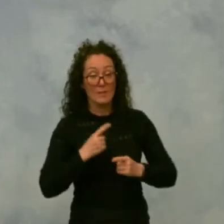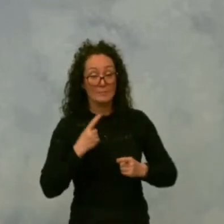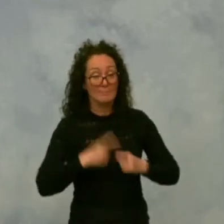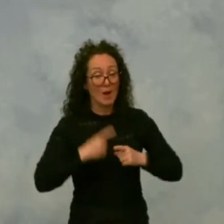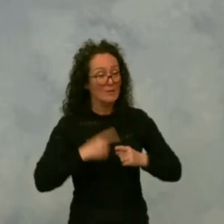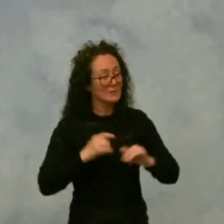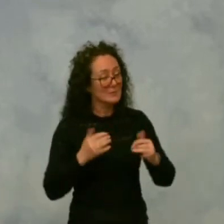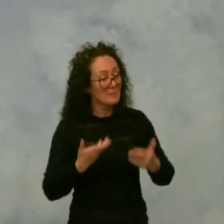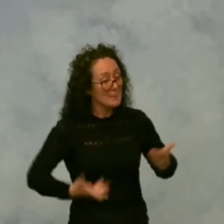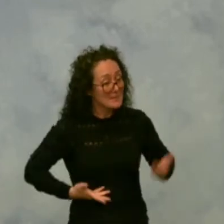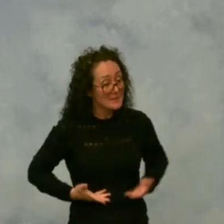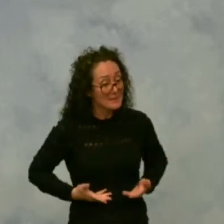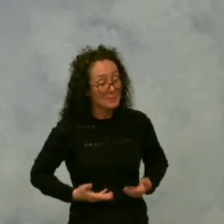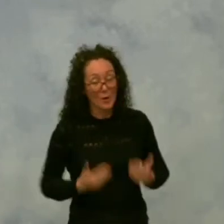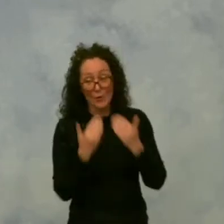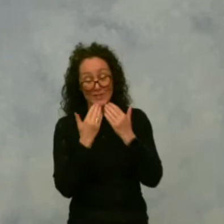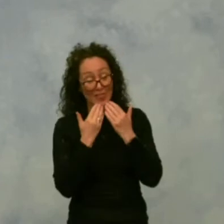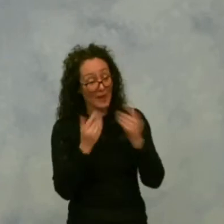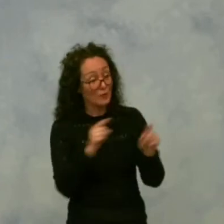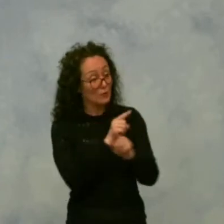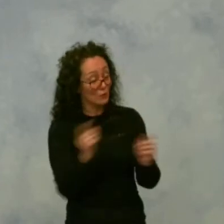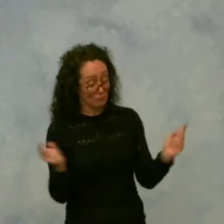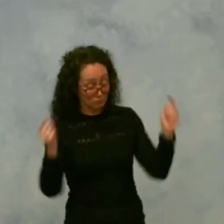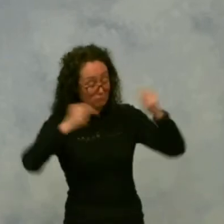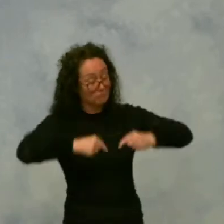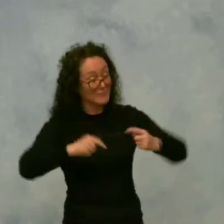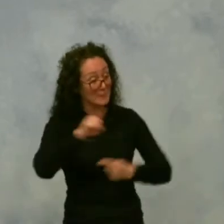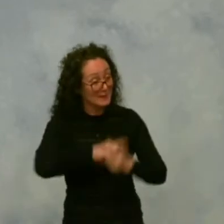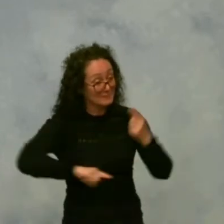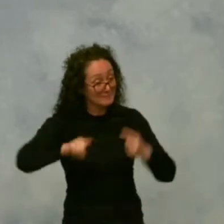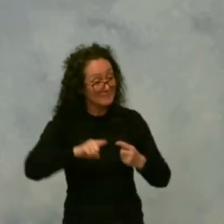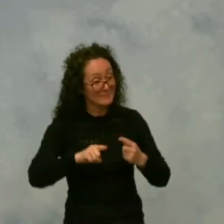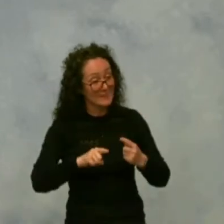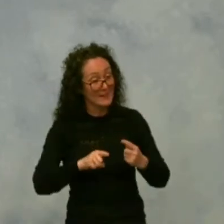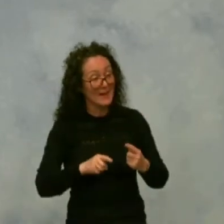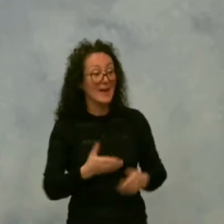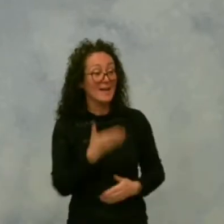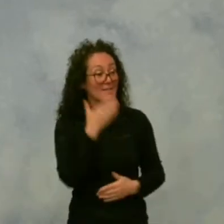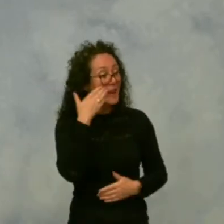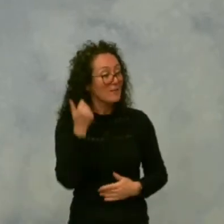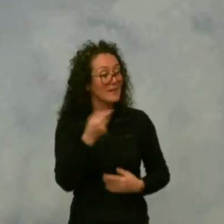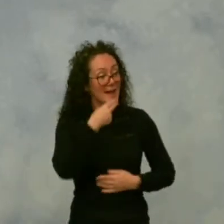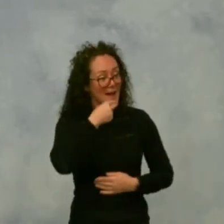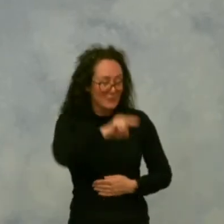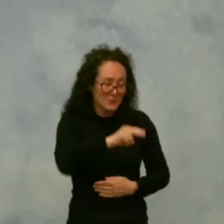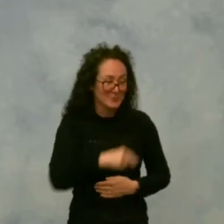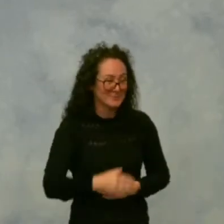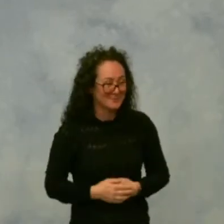attending today, please, and have a lovely afternoon. Thank you.